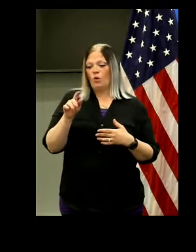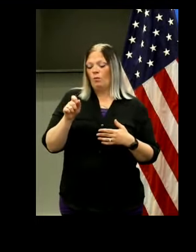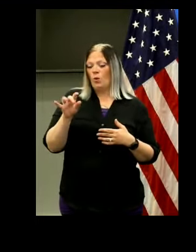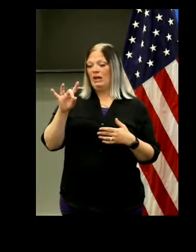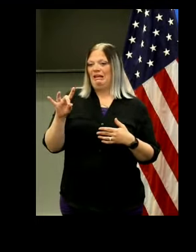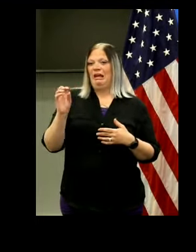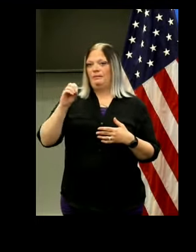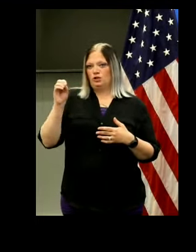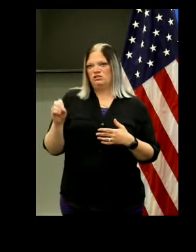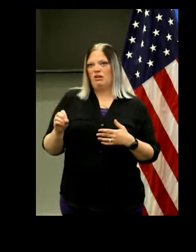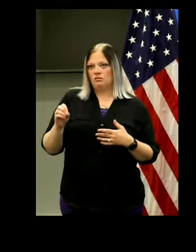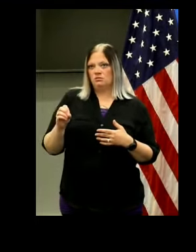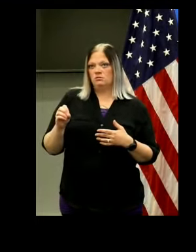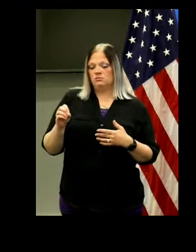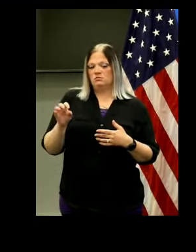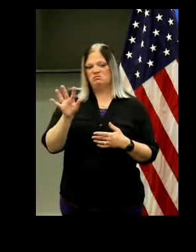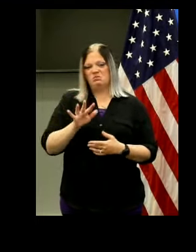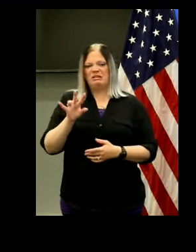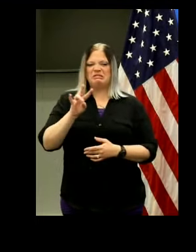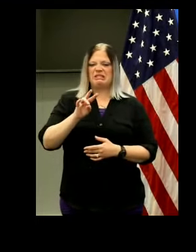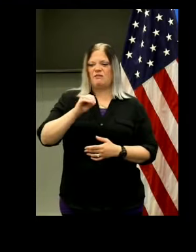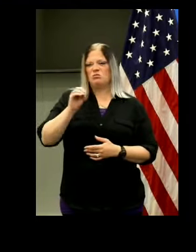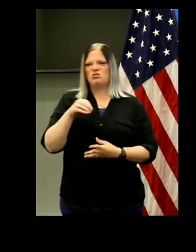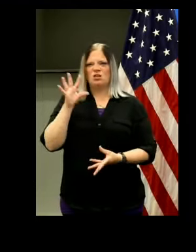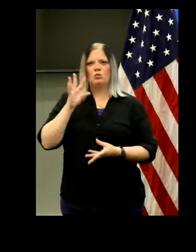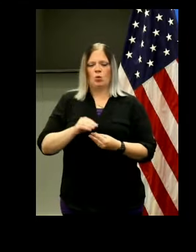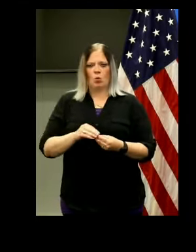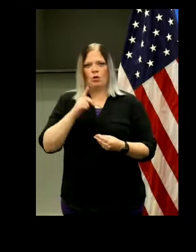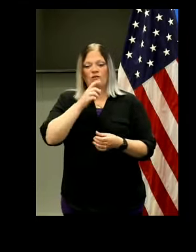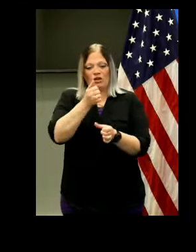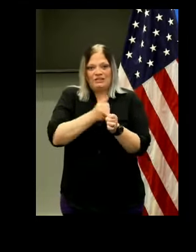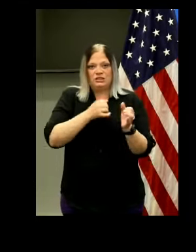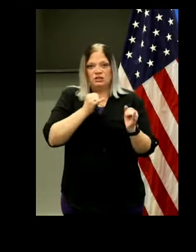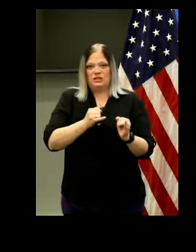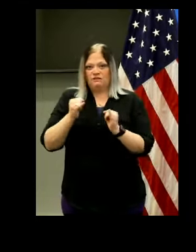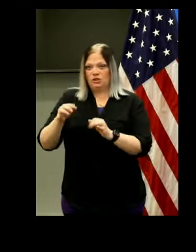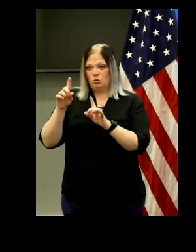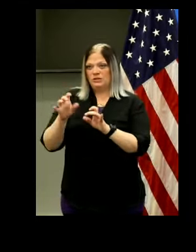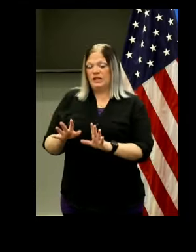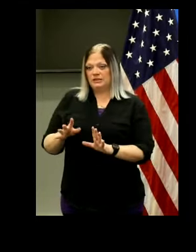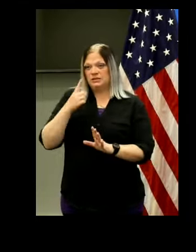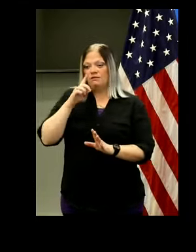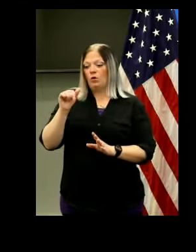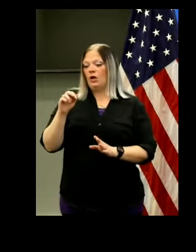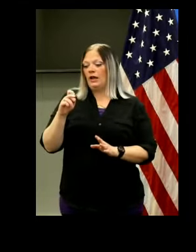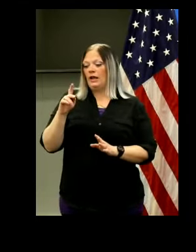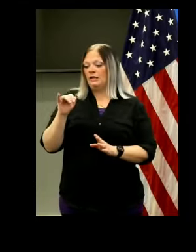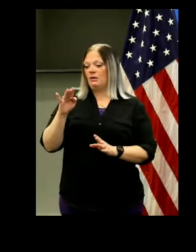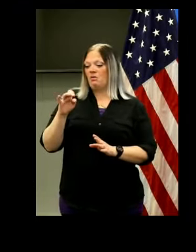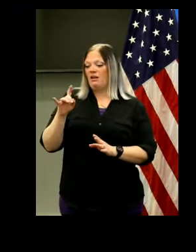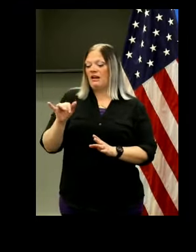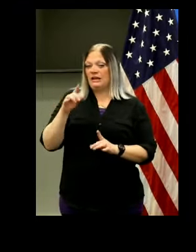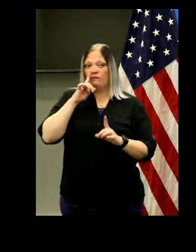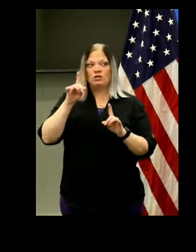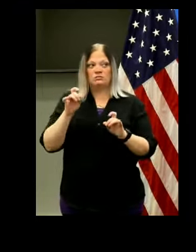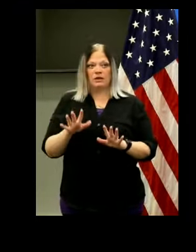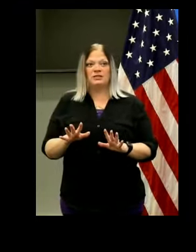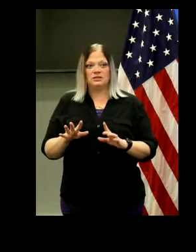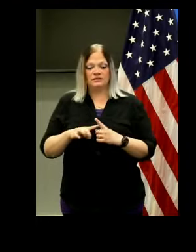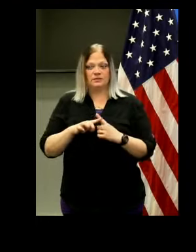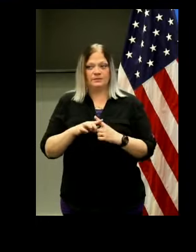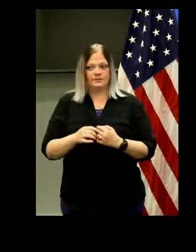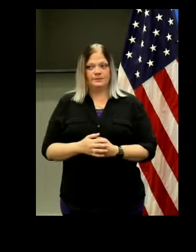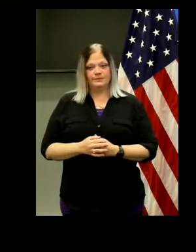4.8%. We're still hanging around 7% in total for every individual who's been tested for antibody test to test positive for